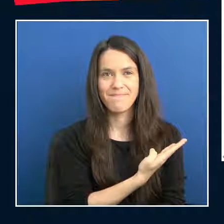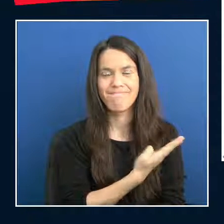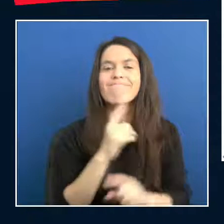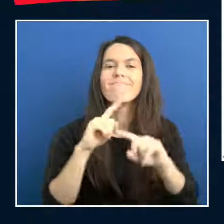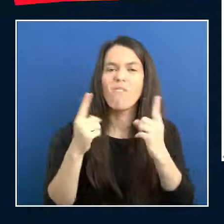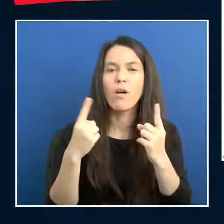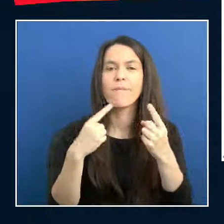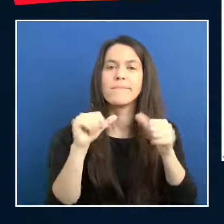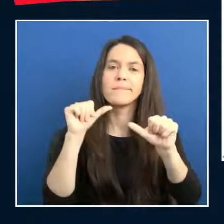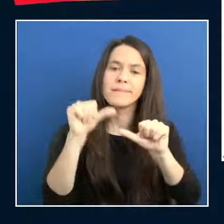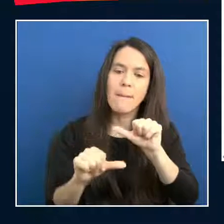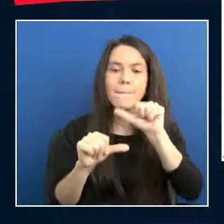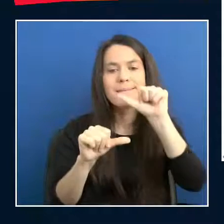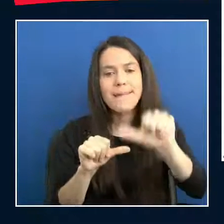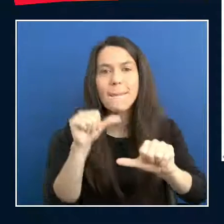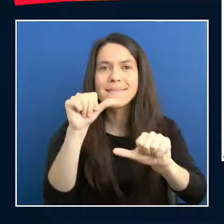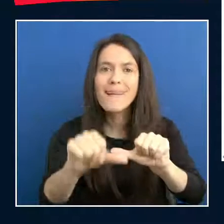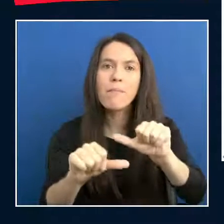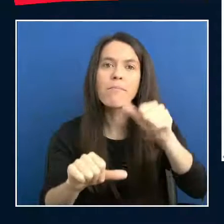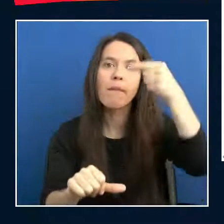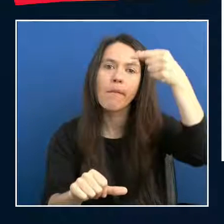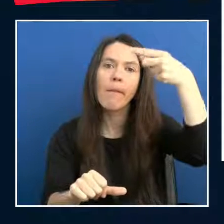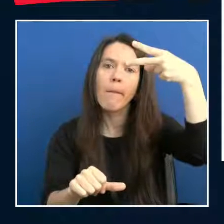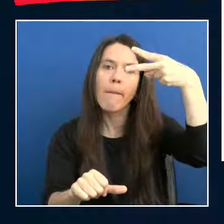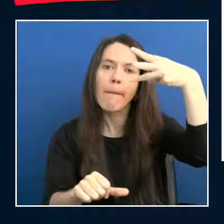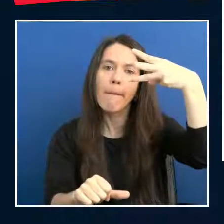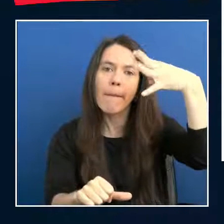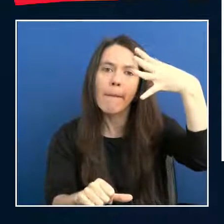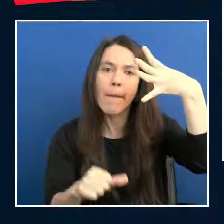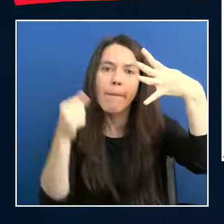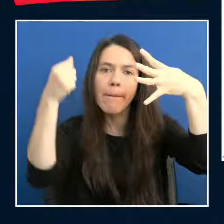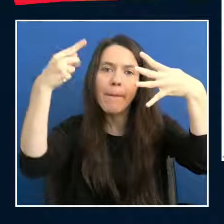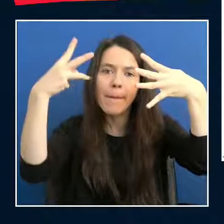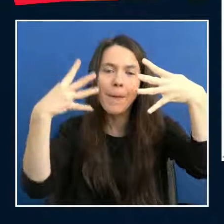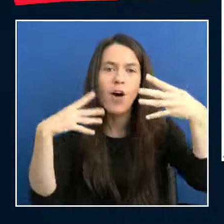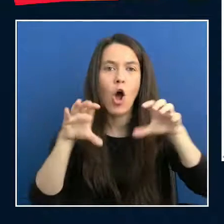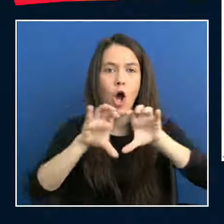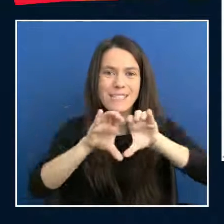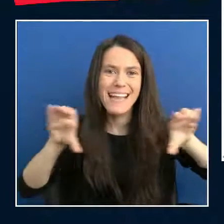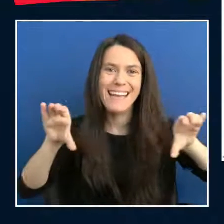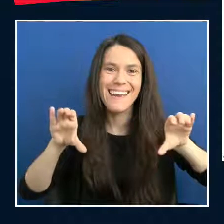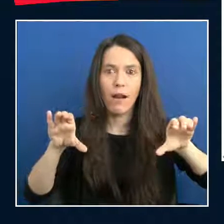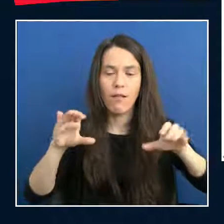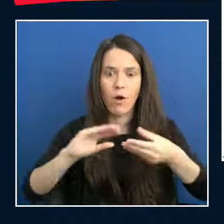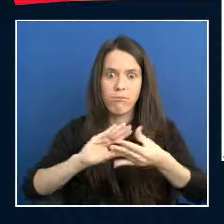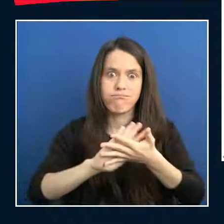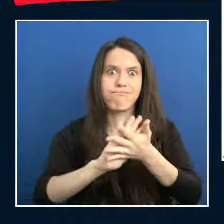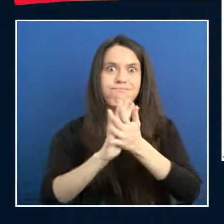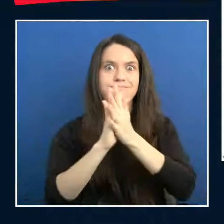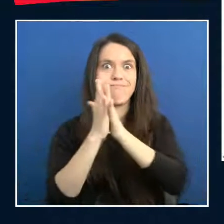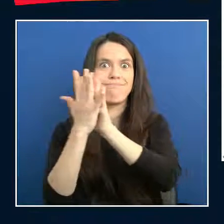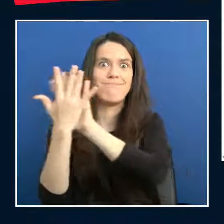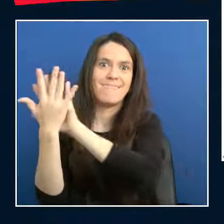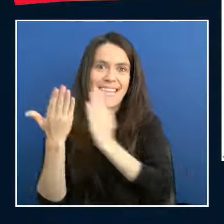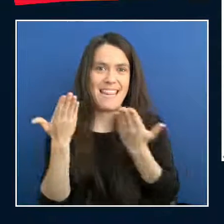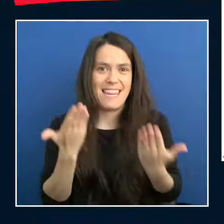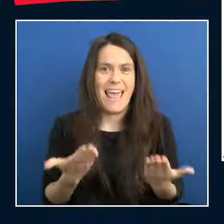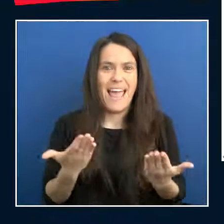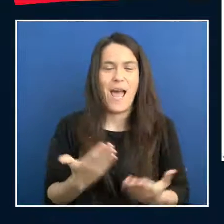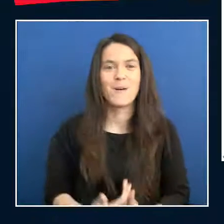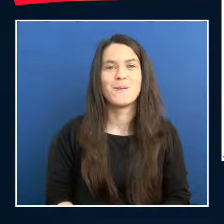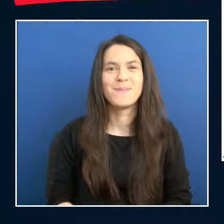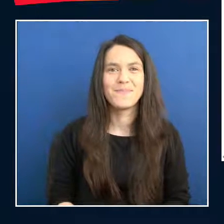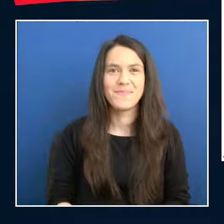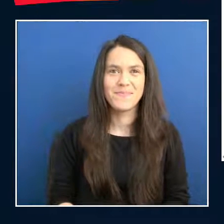us towards containerization as we use it right now. Where, you can see them here. Orca